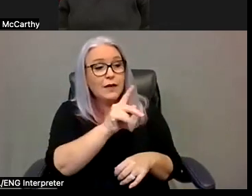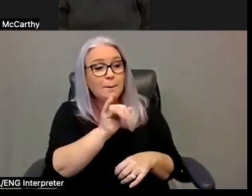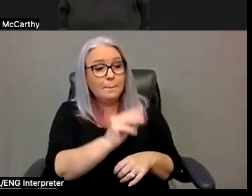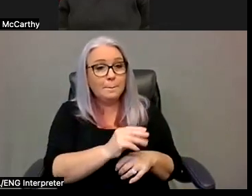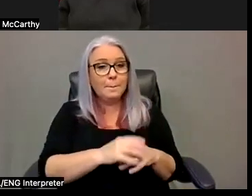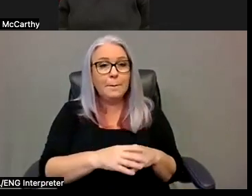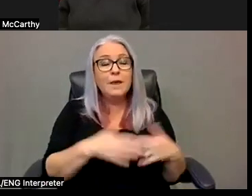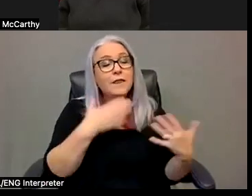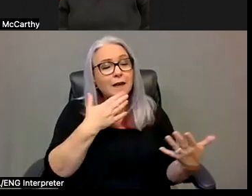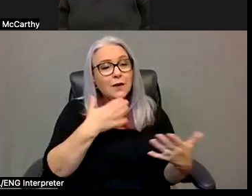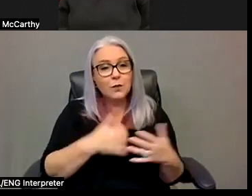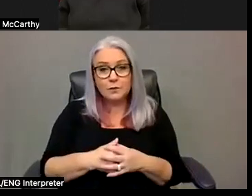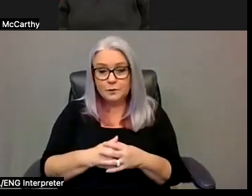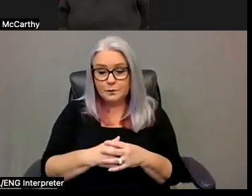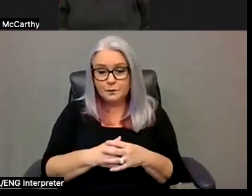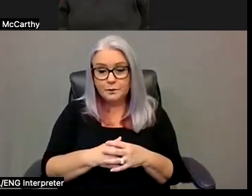Thank you.